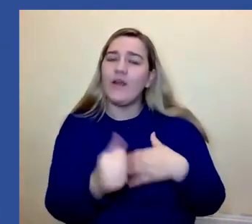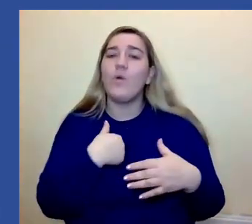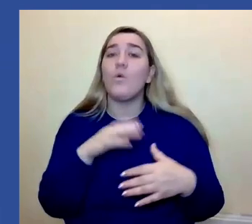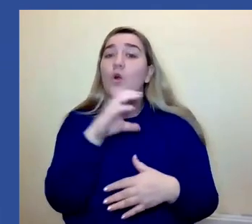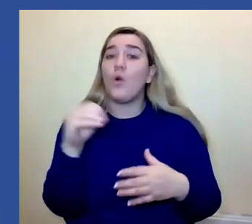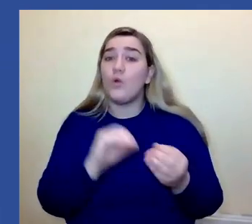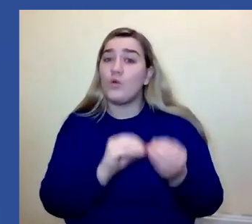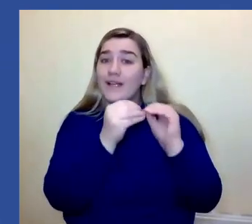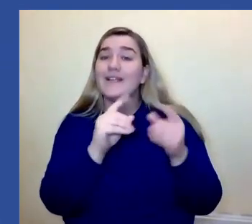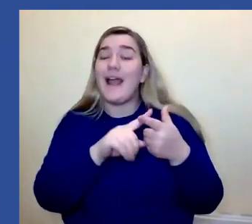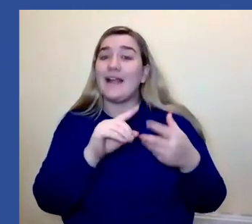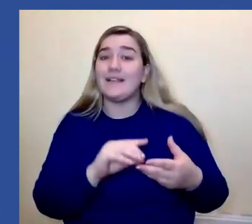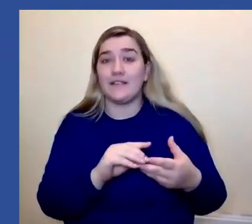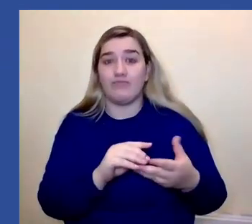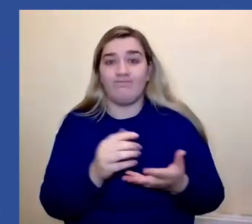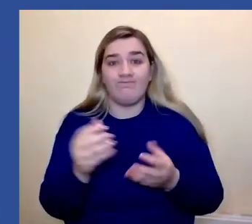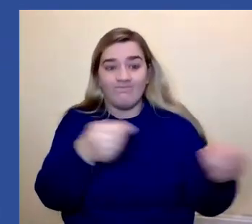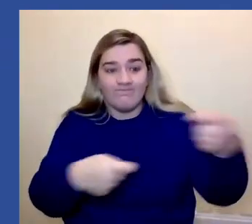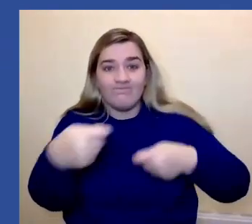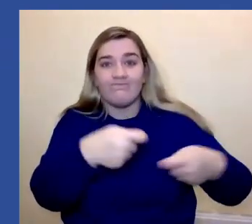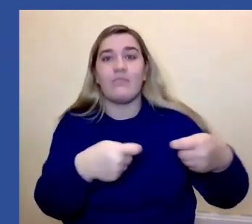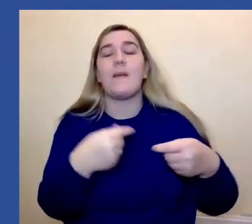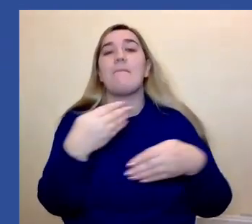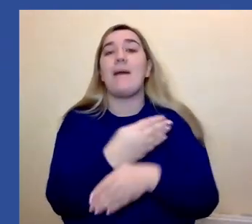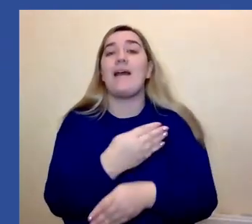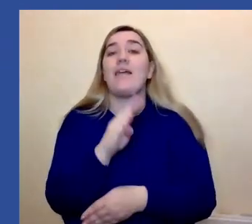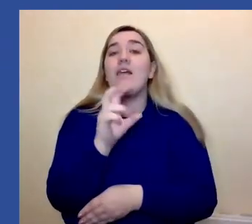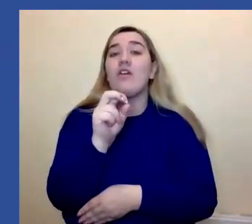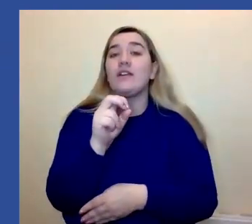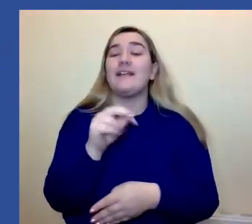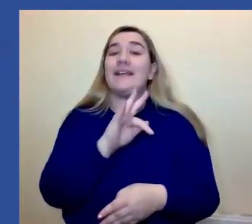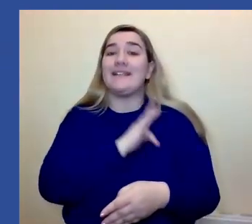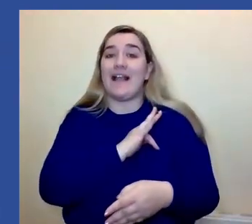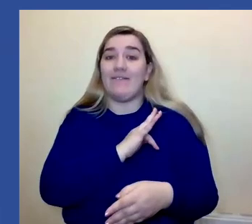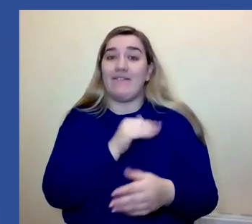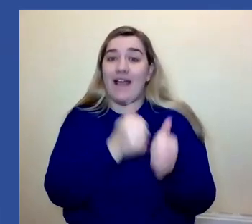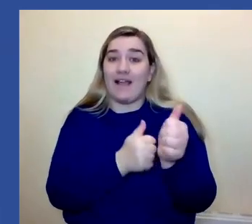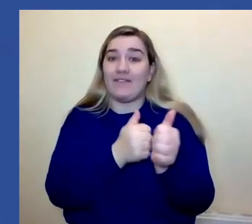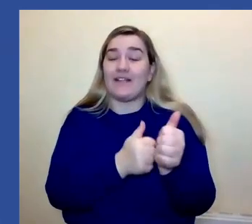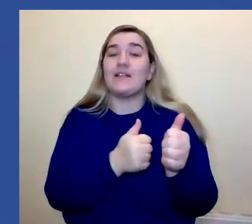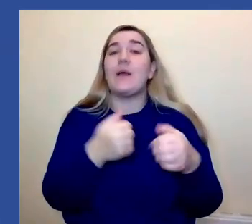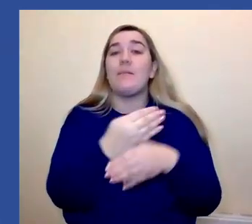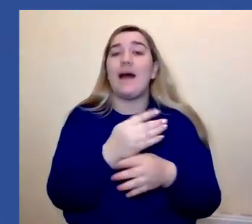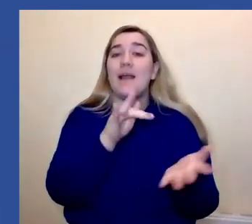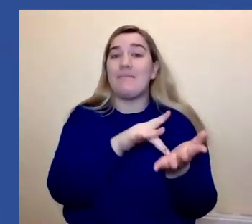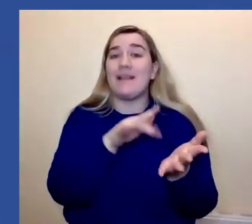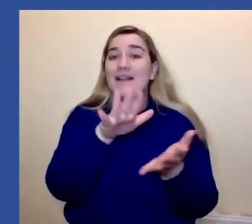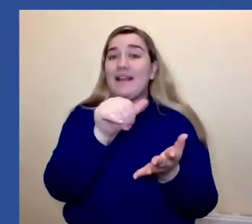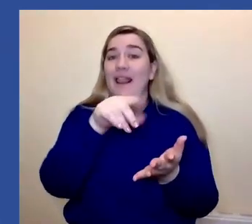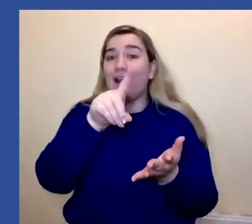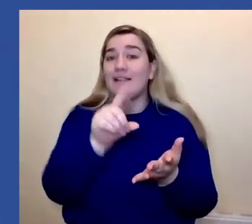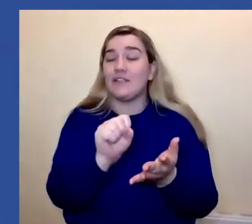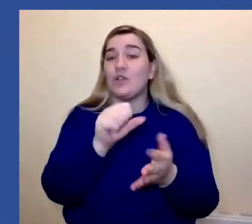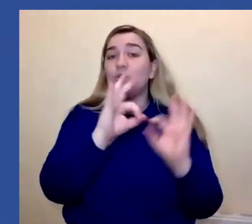co-created and designed with 30 self-advocates from the Midlands Conversation Group, as well as with